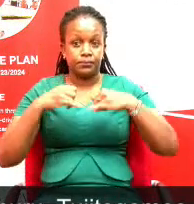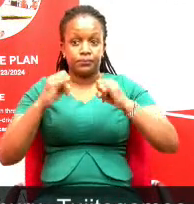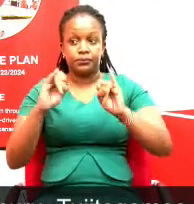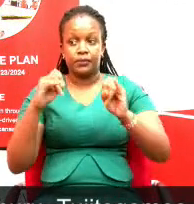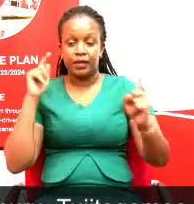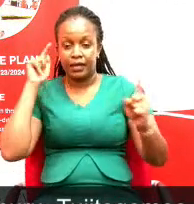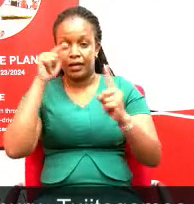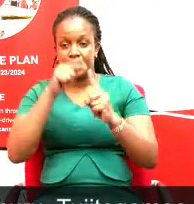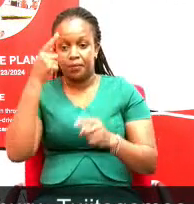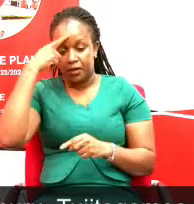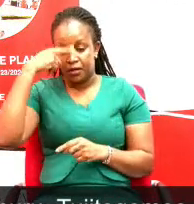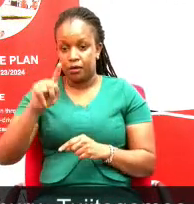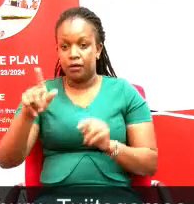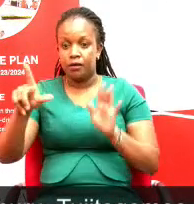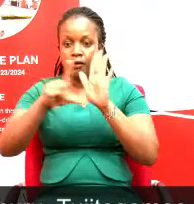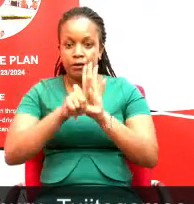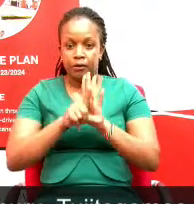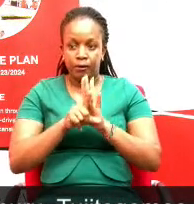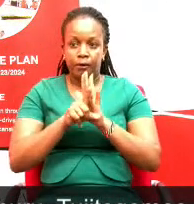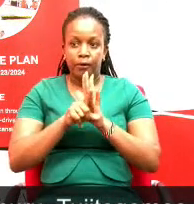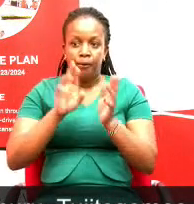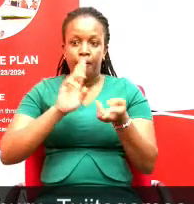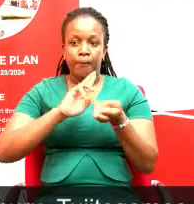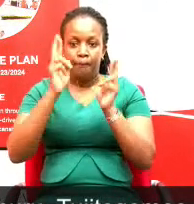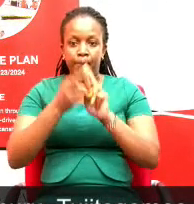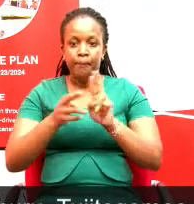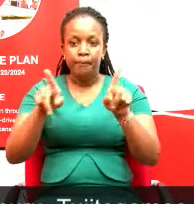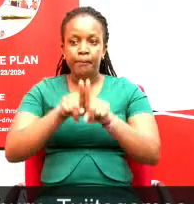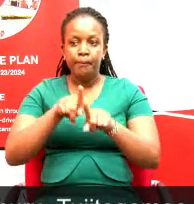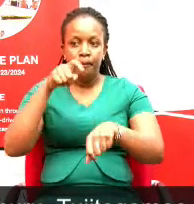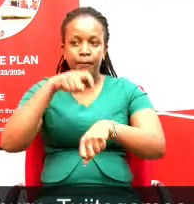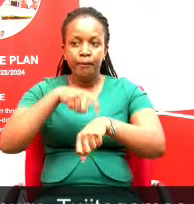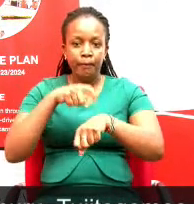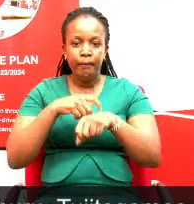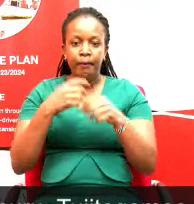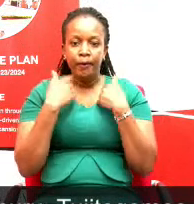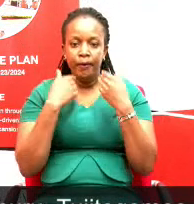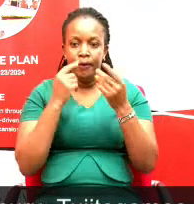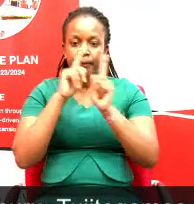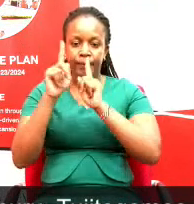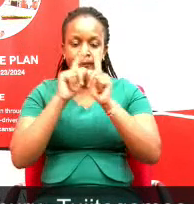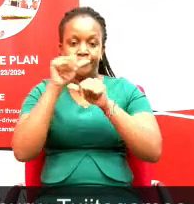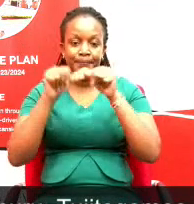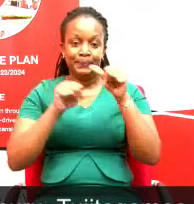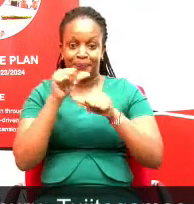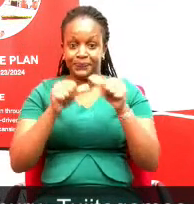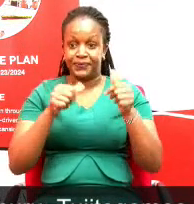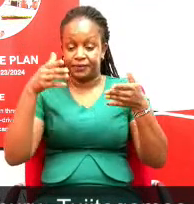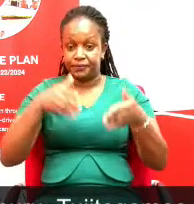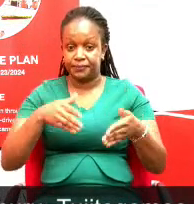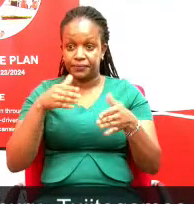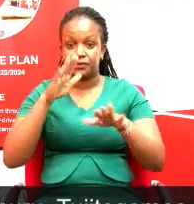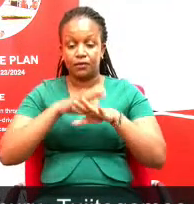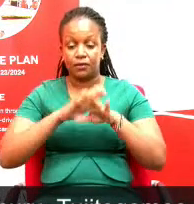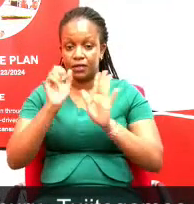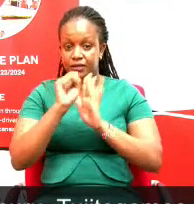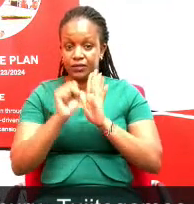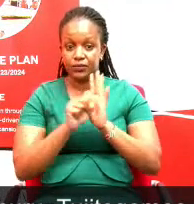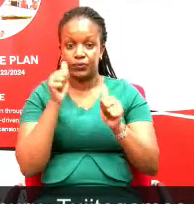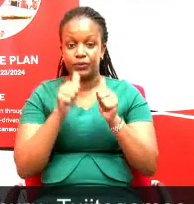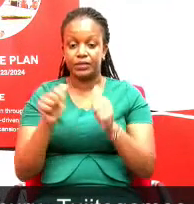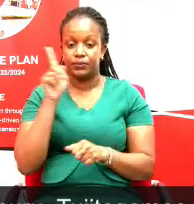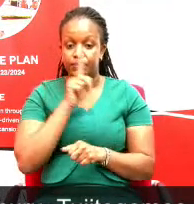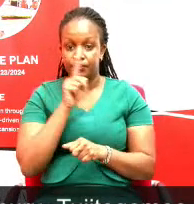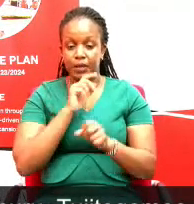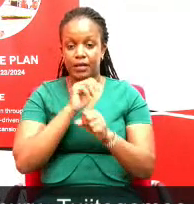targeted policy, legal, and institutional reforms, while at the same time addressing vulnerabilities in the state-owned enterprises that has been worsened by